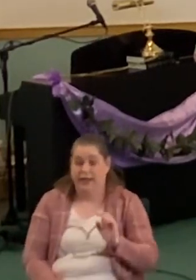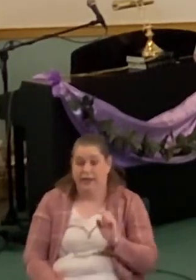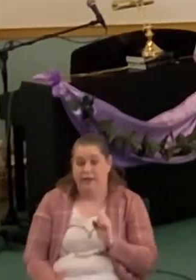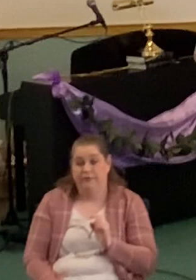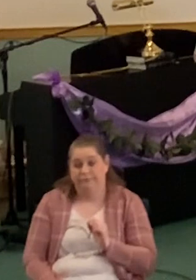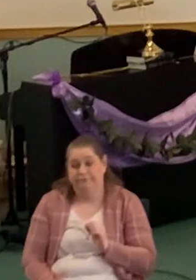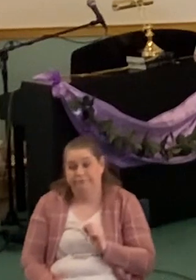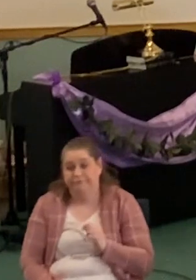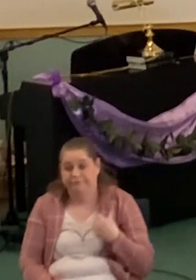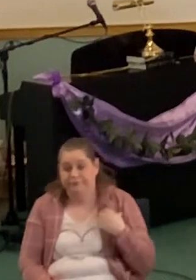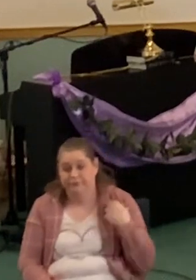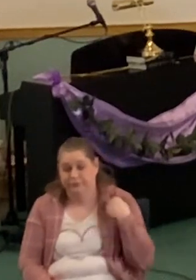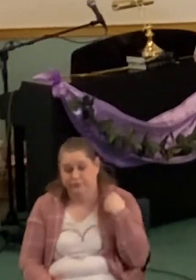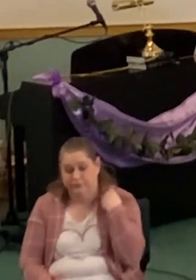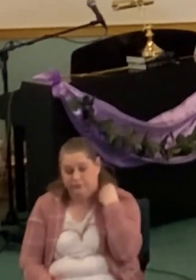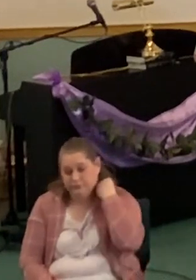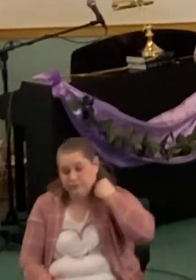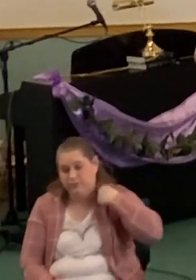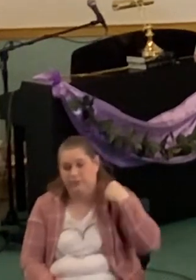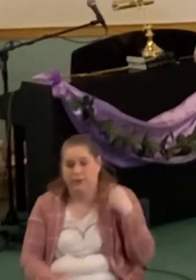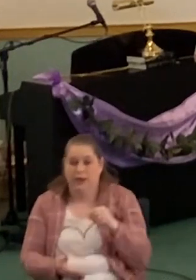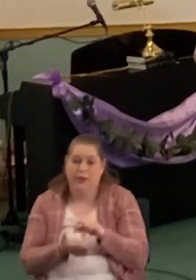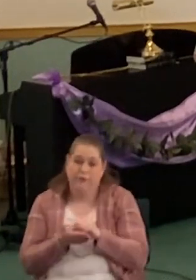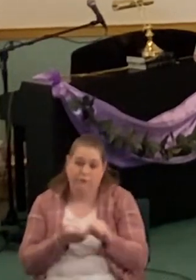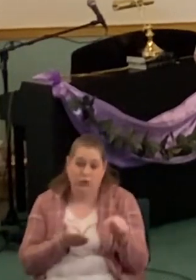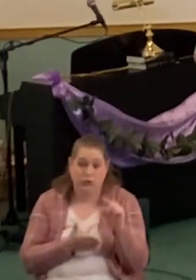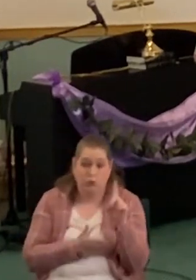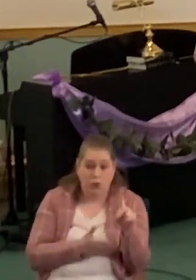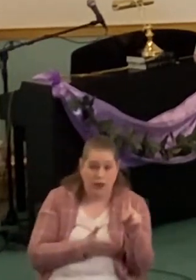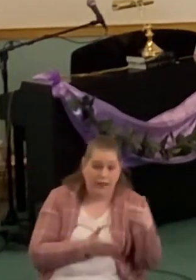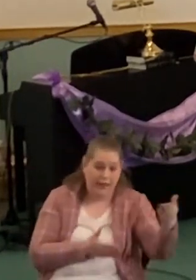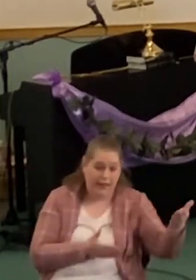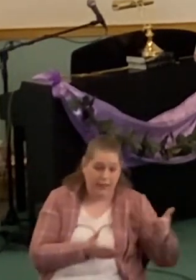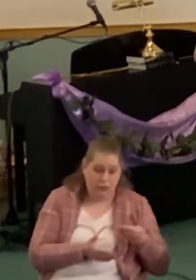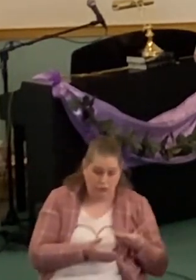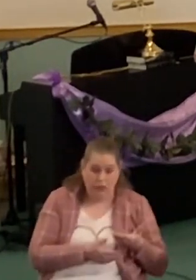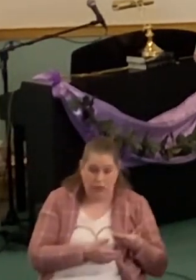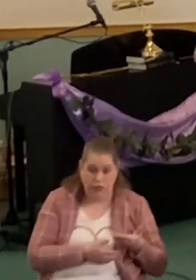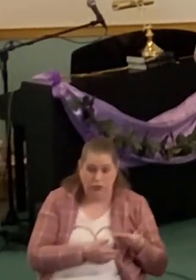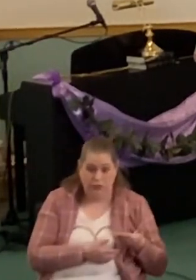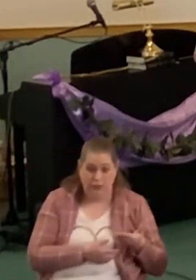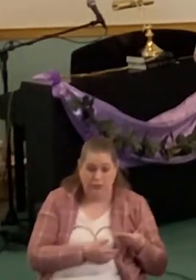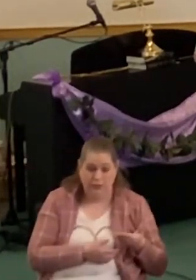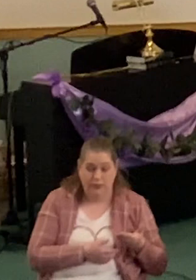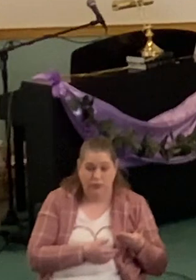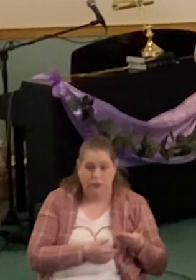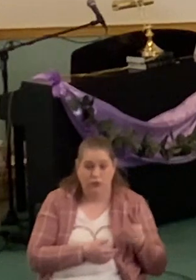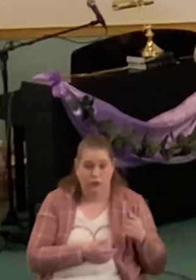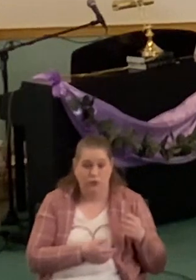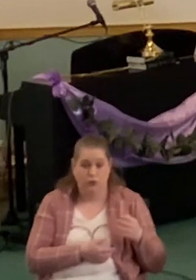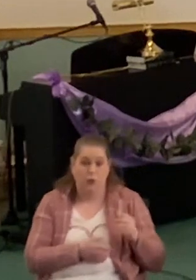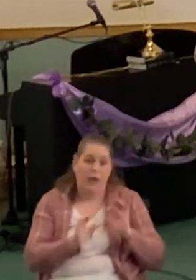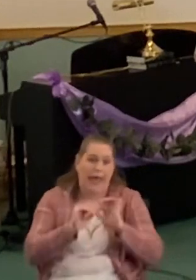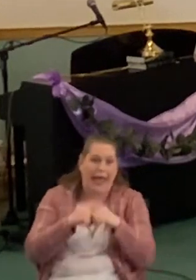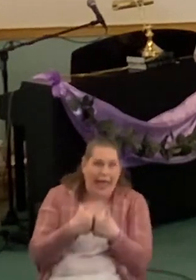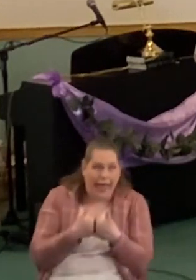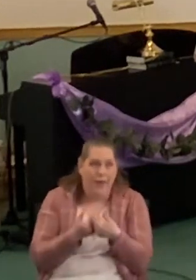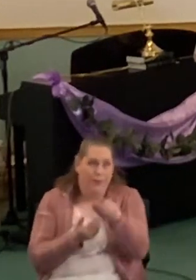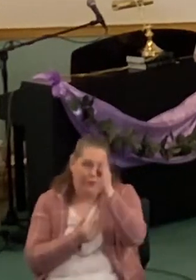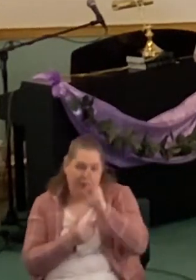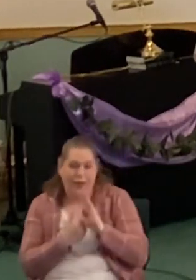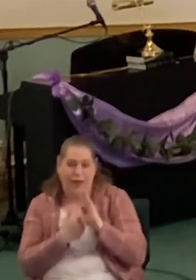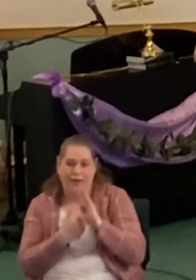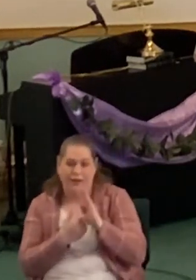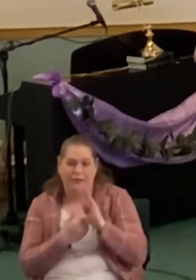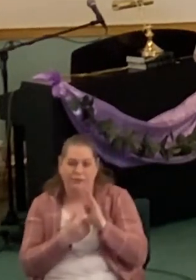God. Verse 1 gives us an introduction to these oracles of judgment. Verses 6 through 10